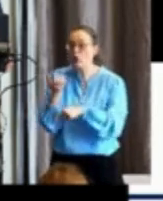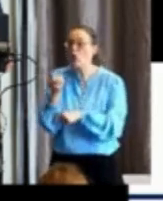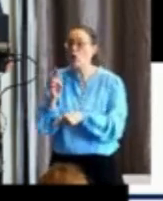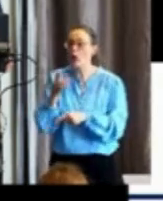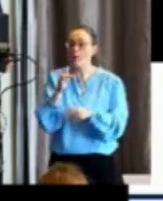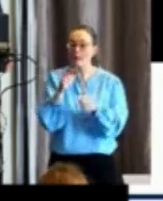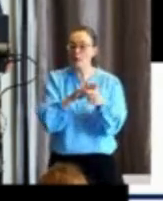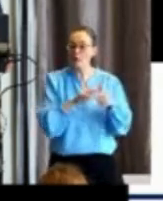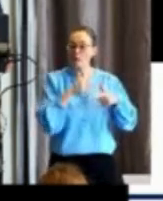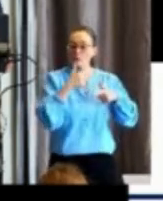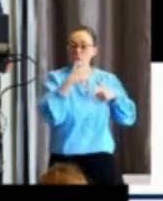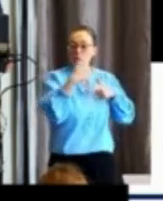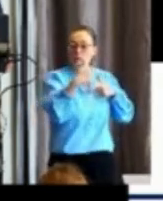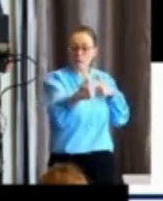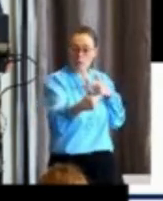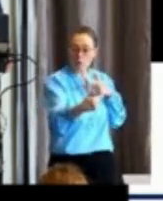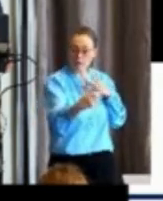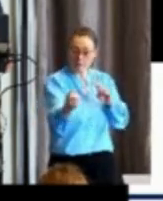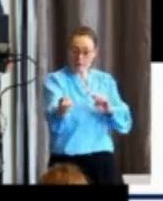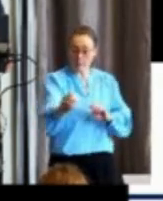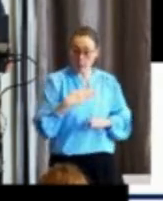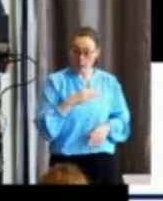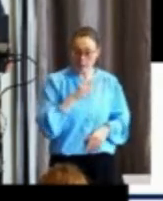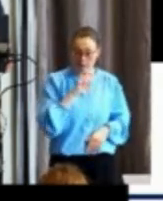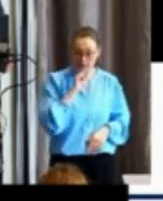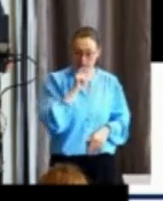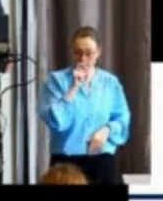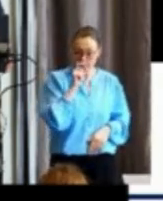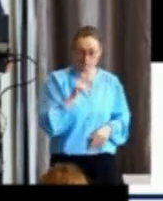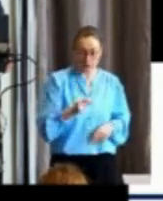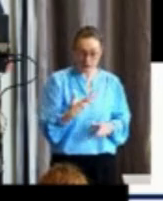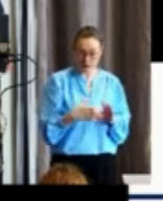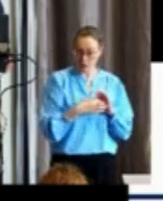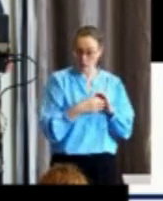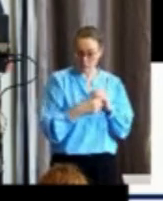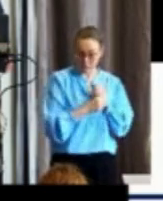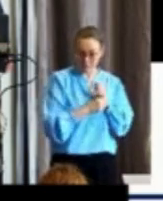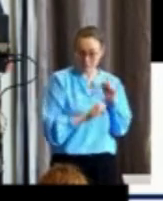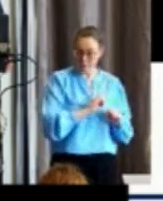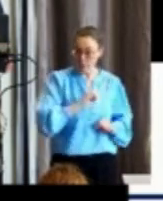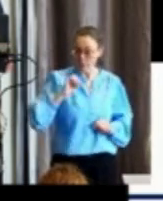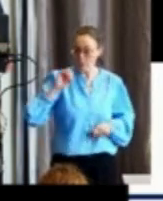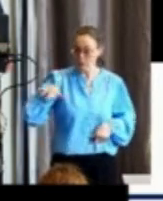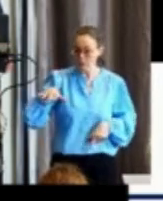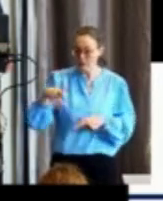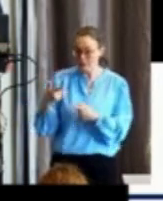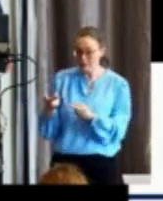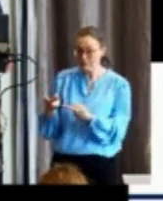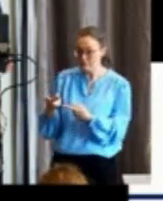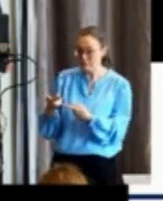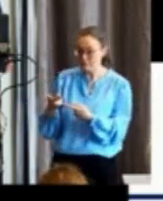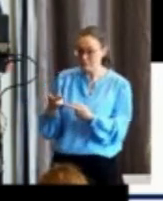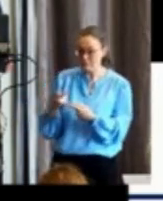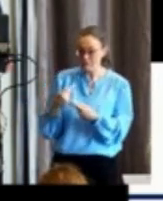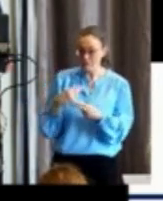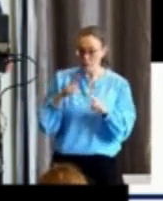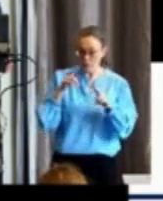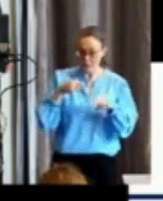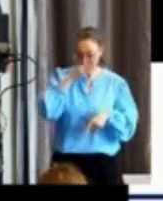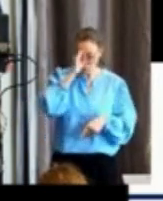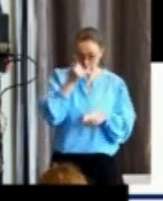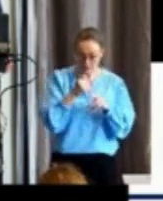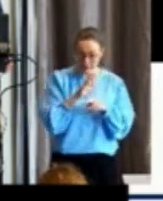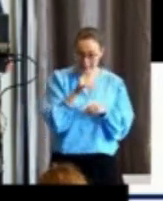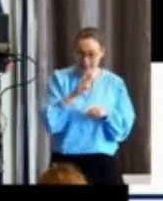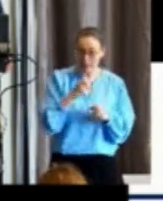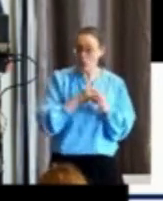remote postage, i.e. someone's doing it in the comfort of their own home and then posting those biological samples to us, which